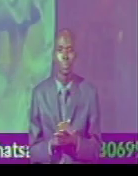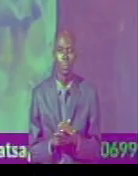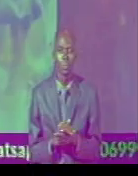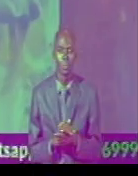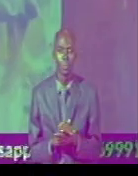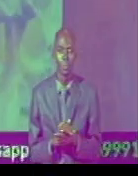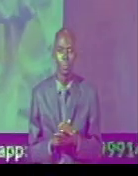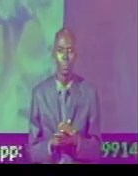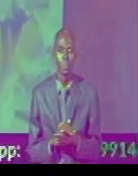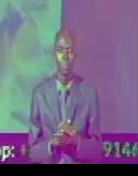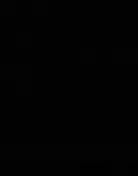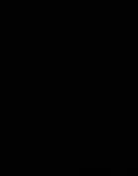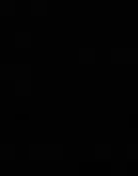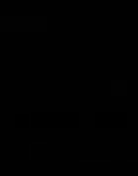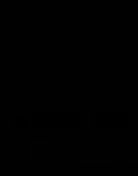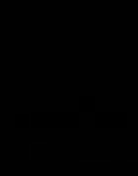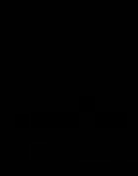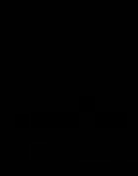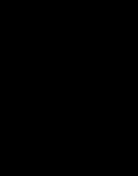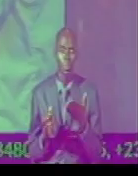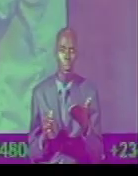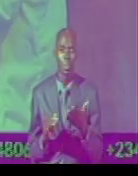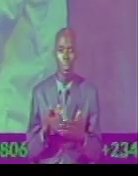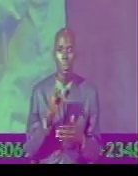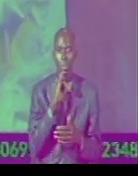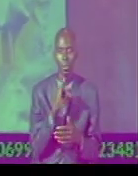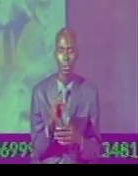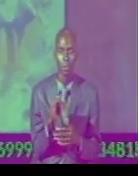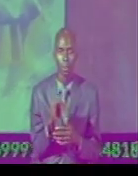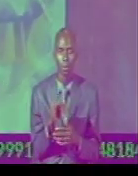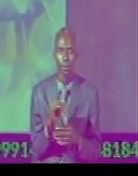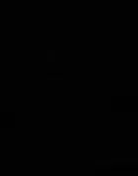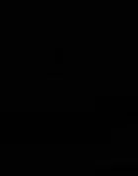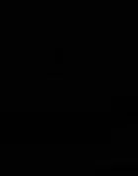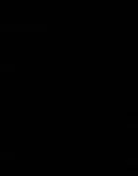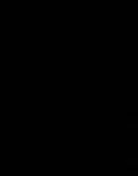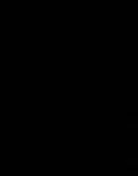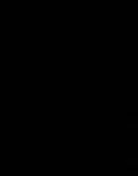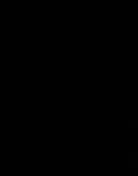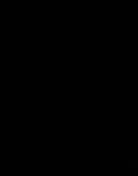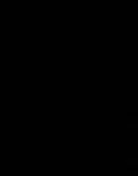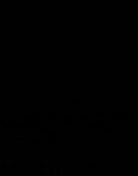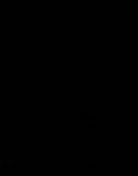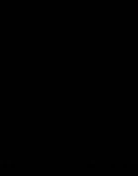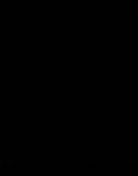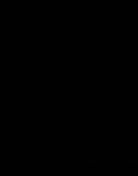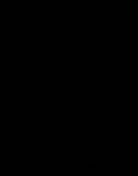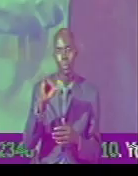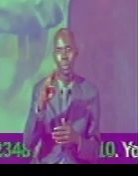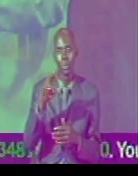I have Mr. Chukwuemeka Julius. He wants to test.